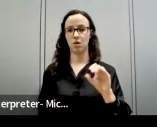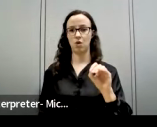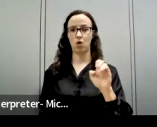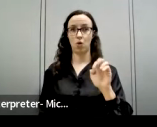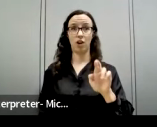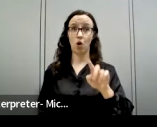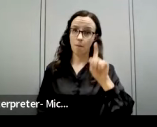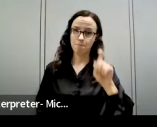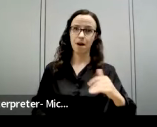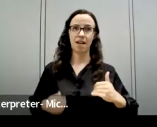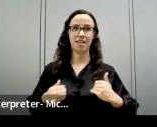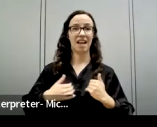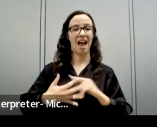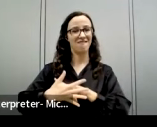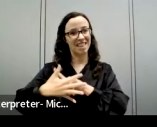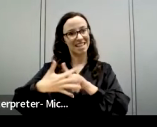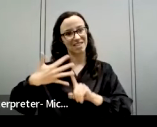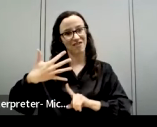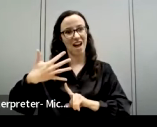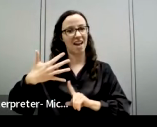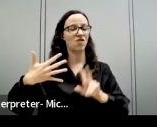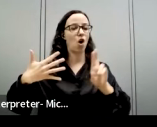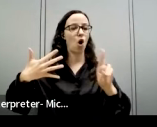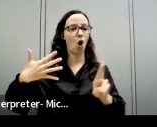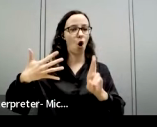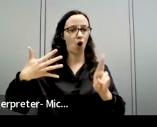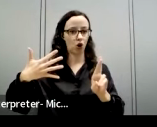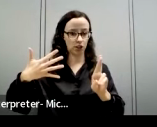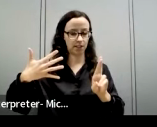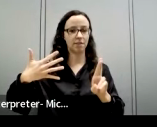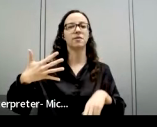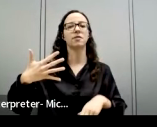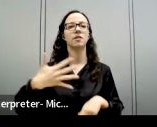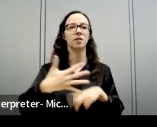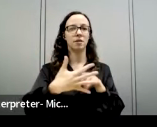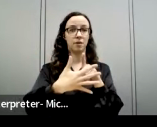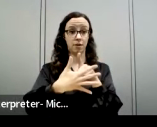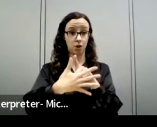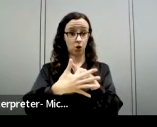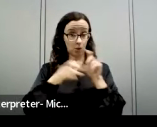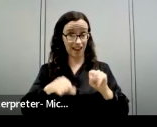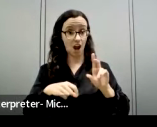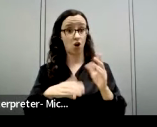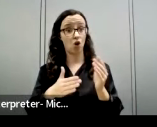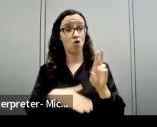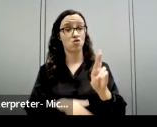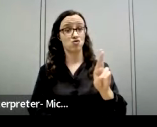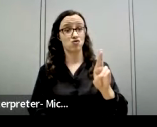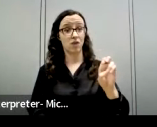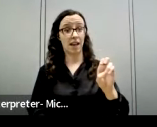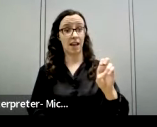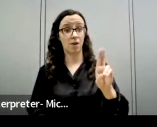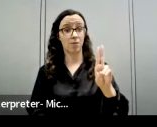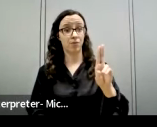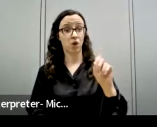5 things. We call them the 5 R's of OER. You have to be able to reuse them. So you don't need to ask the person